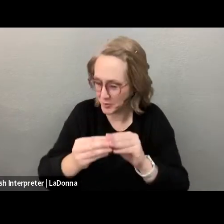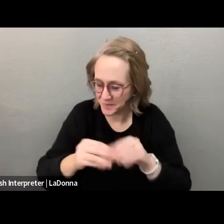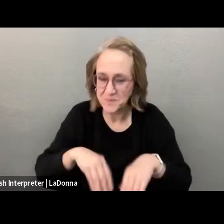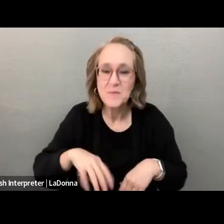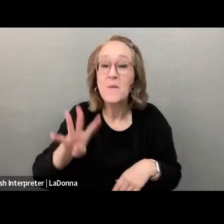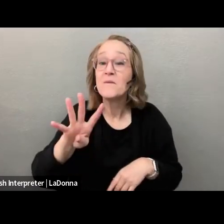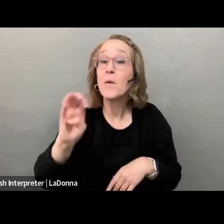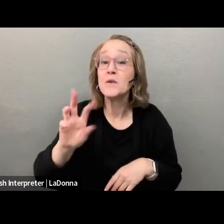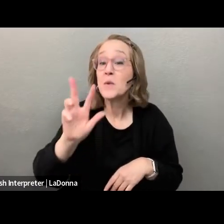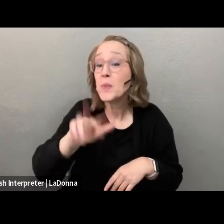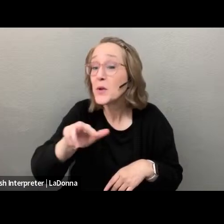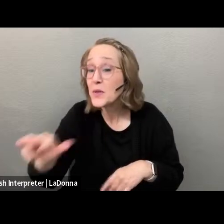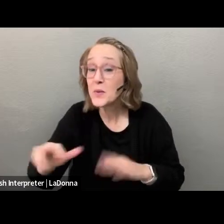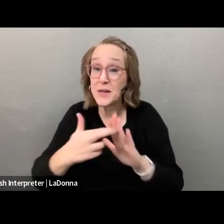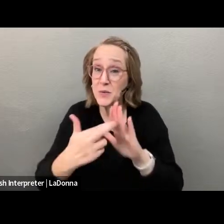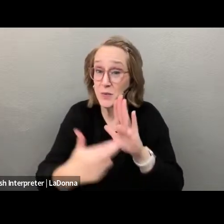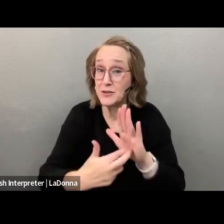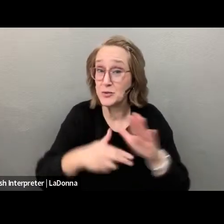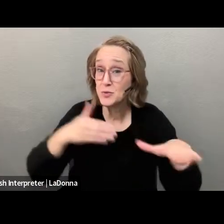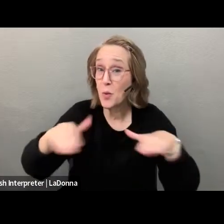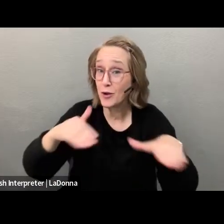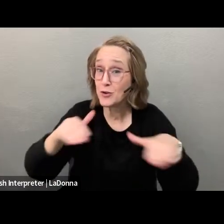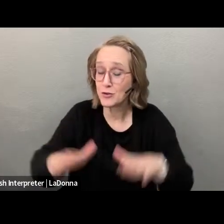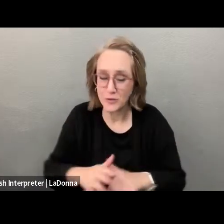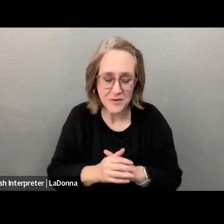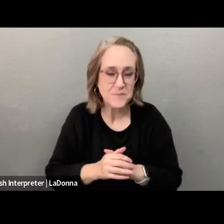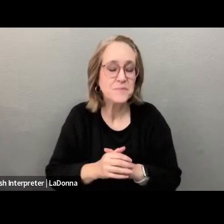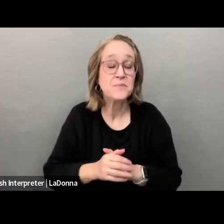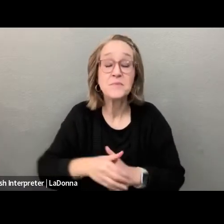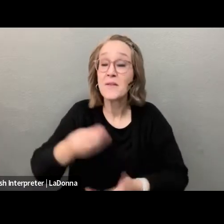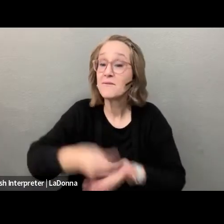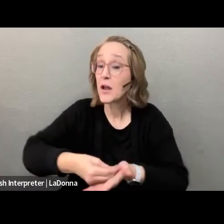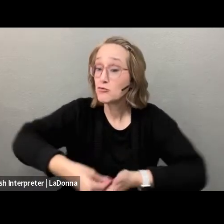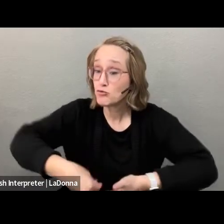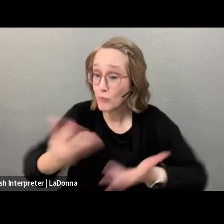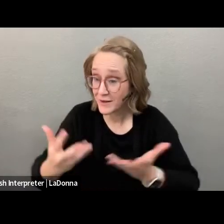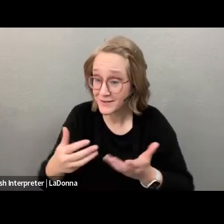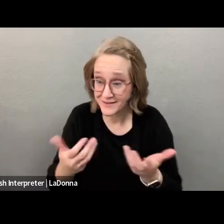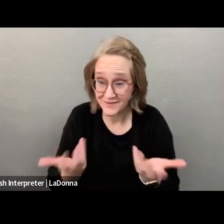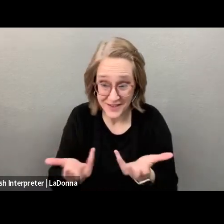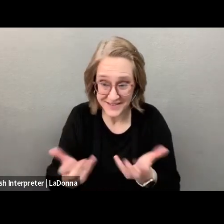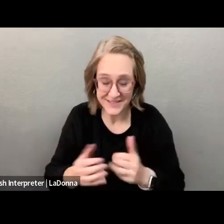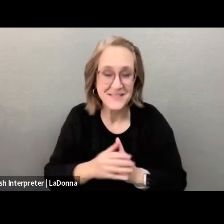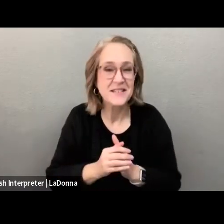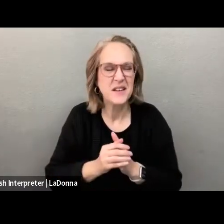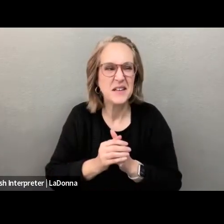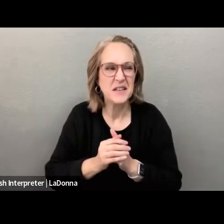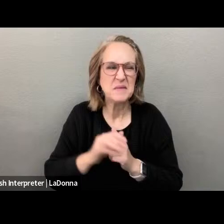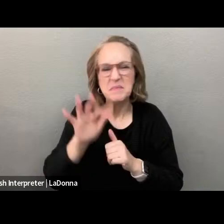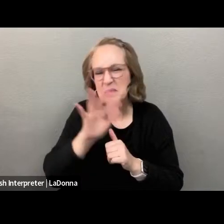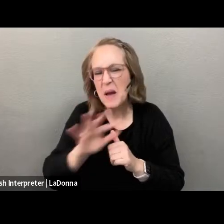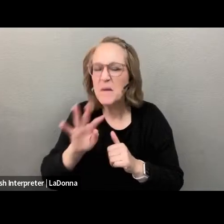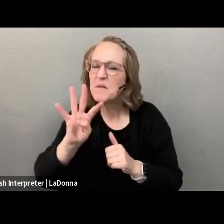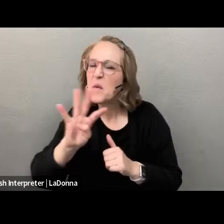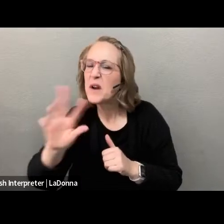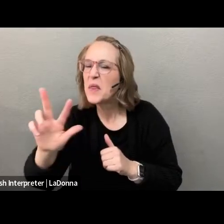433 registered walkers, and we raised just over